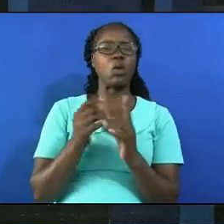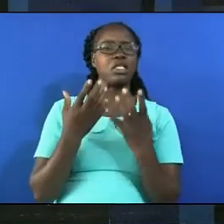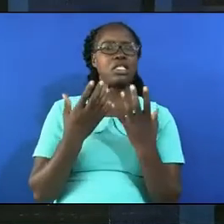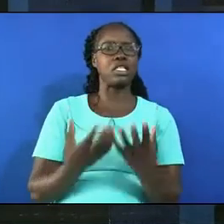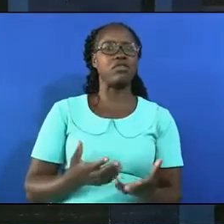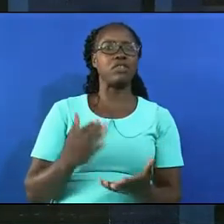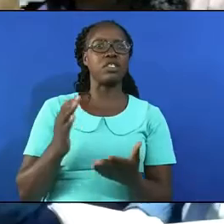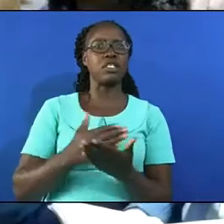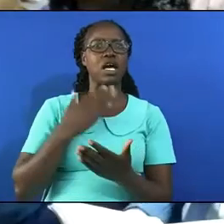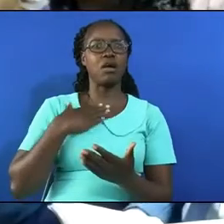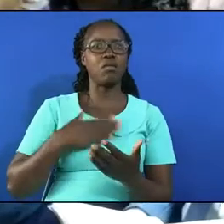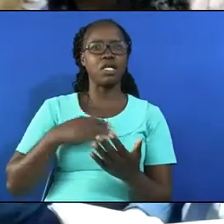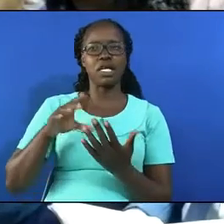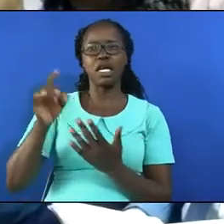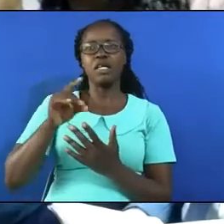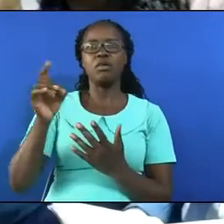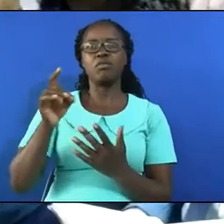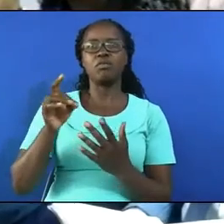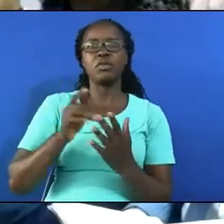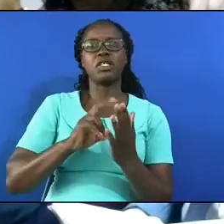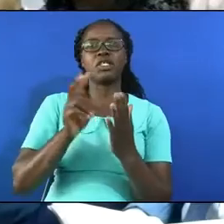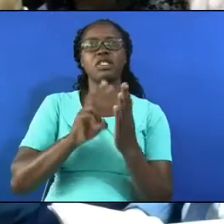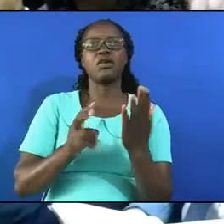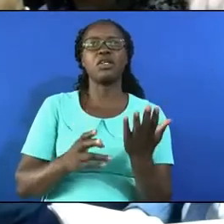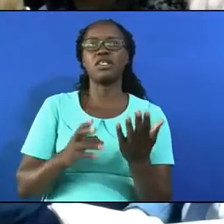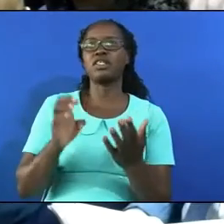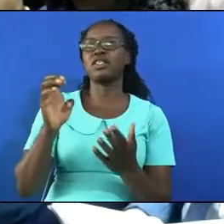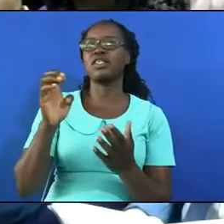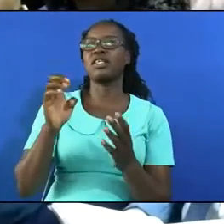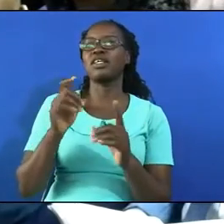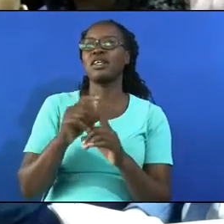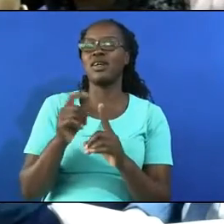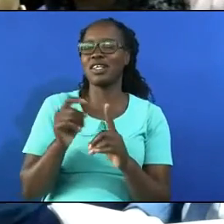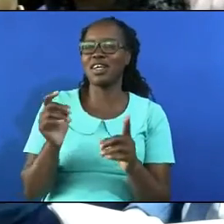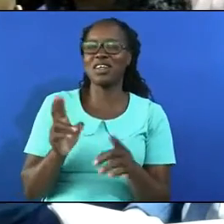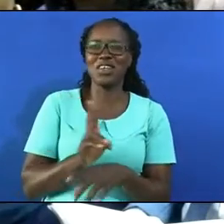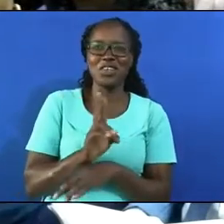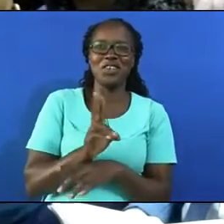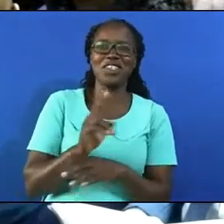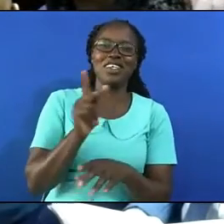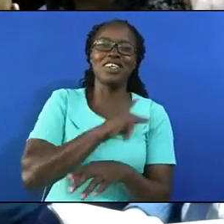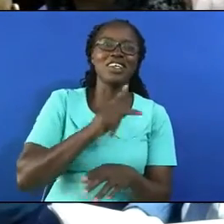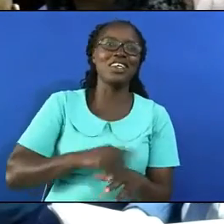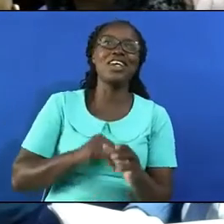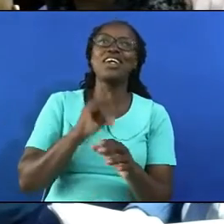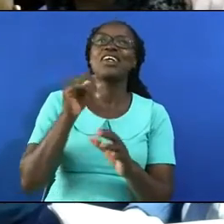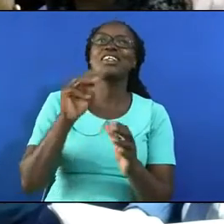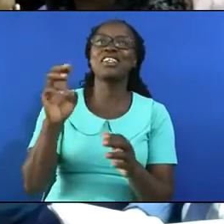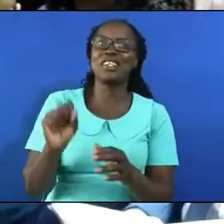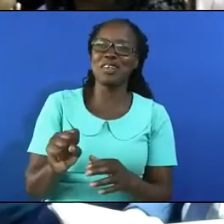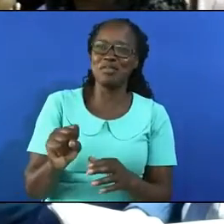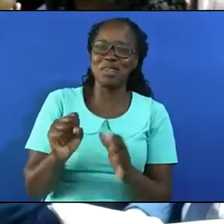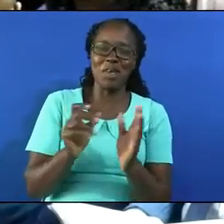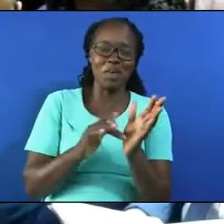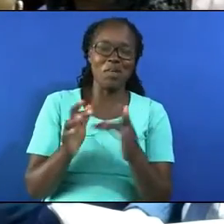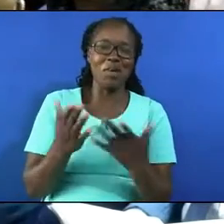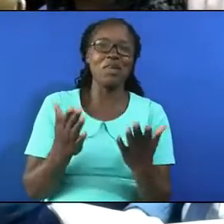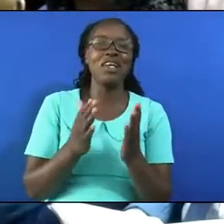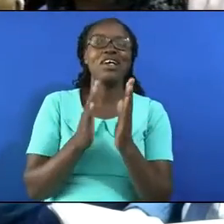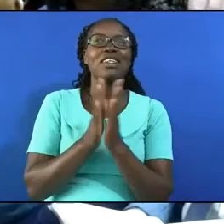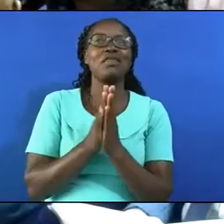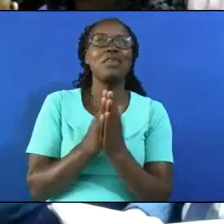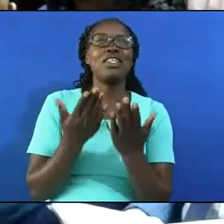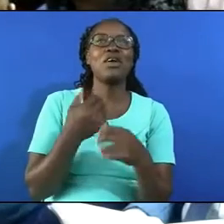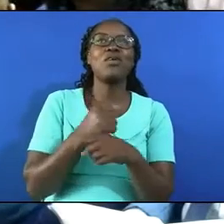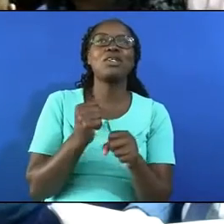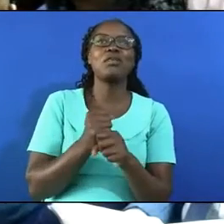that somebody can pick. They were reading E.G. White and using King James. They pray in a manner that they want to make